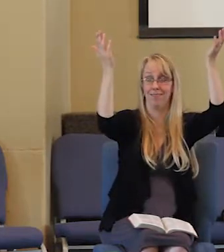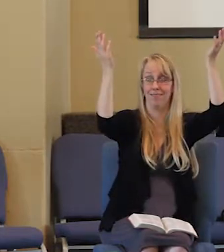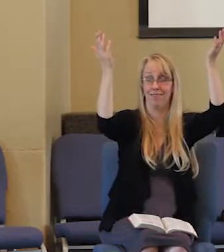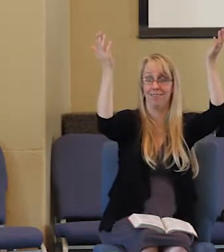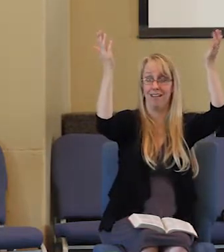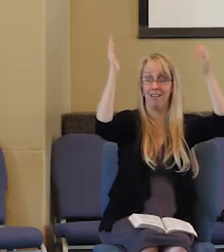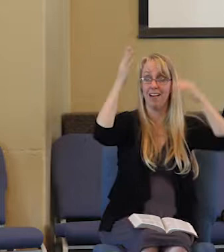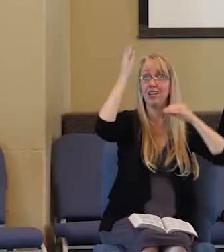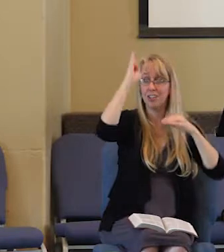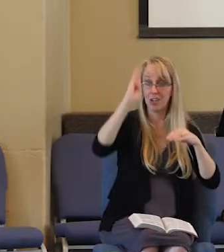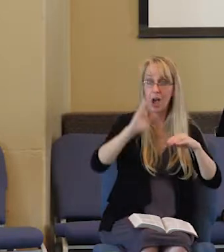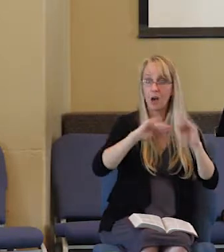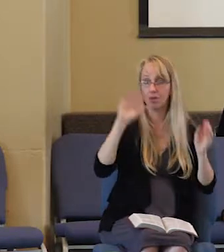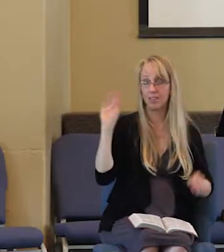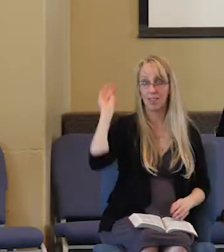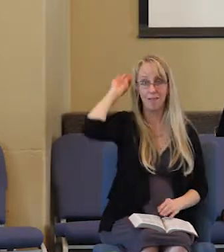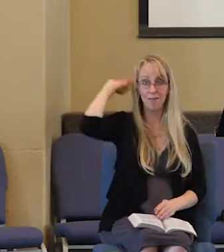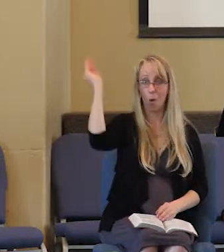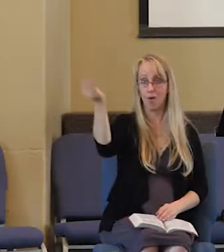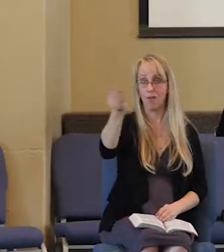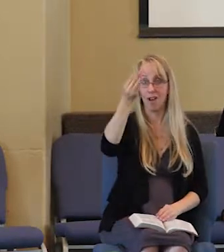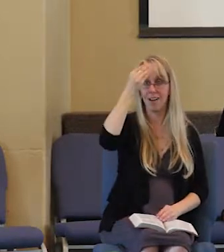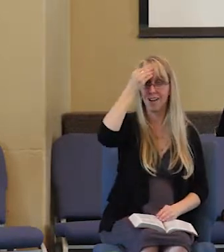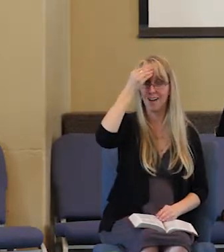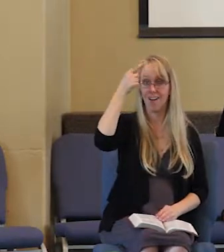God was in the forefront of her life.